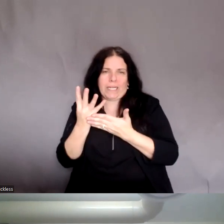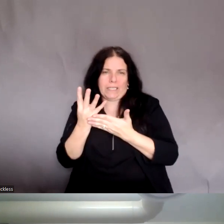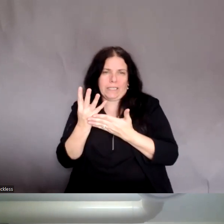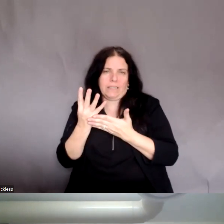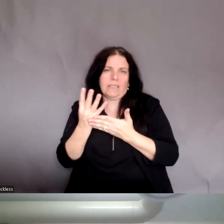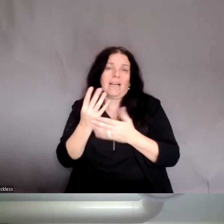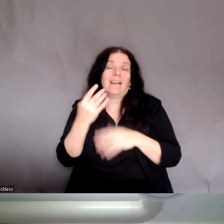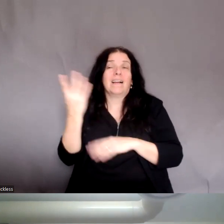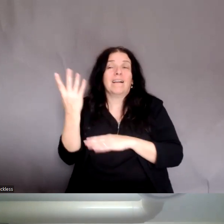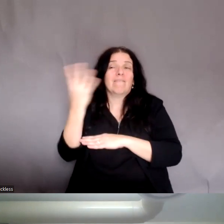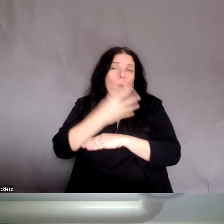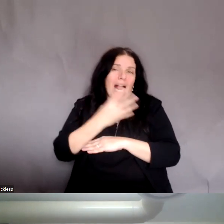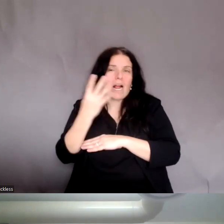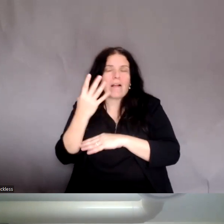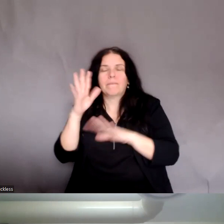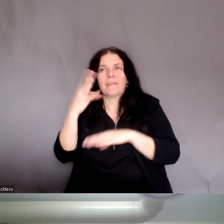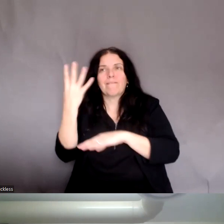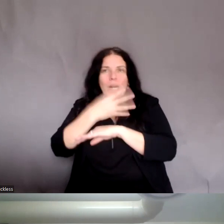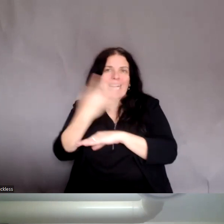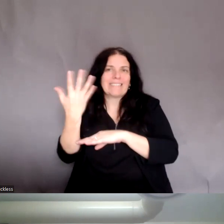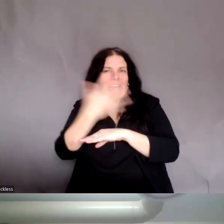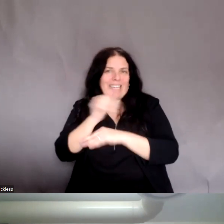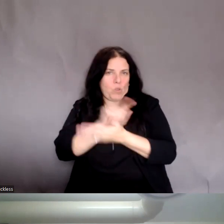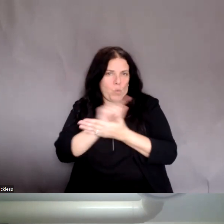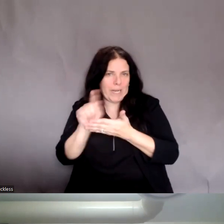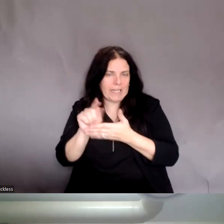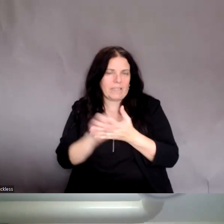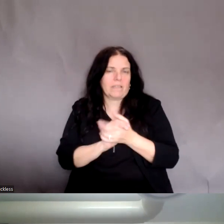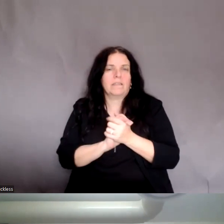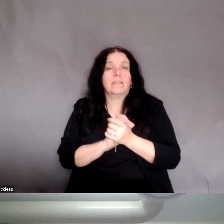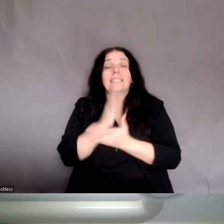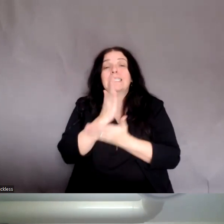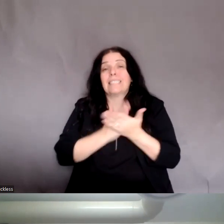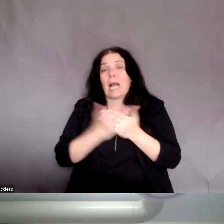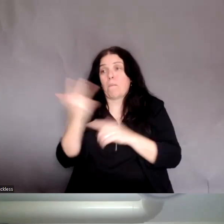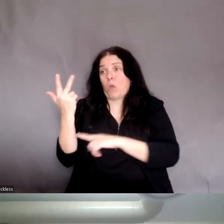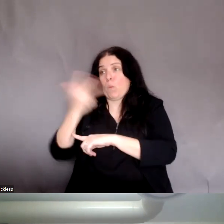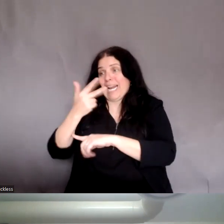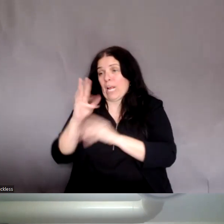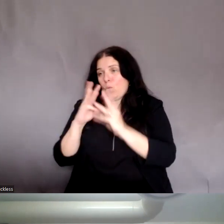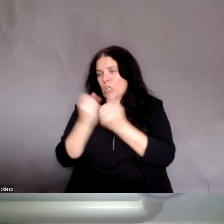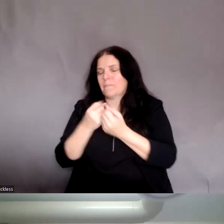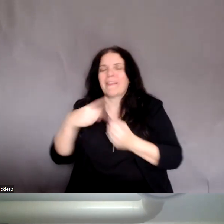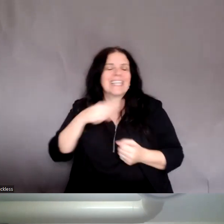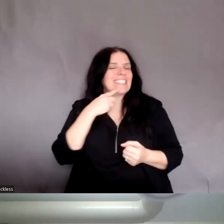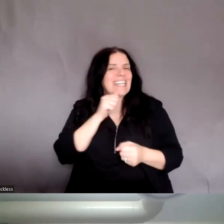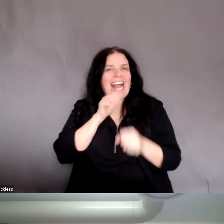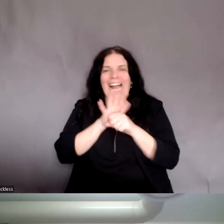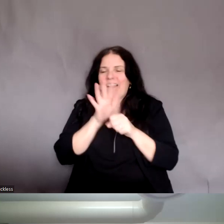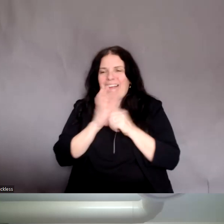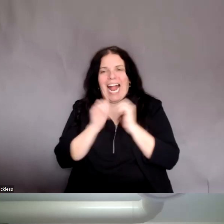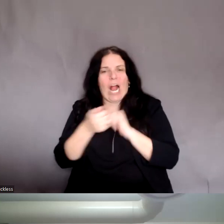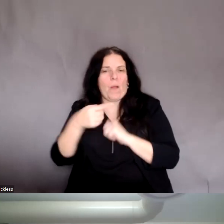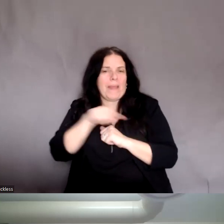like that. So we did have some like 3-day workshops that we were told that's not long enough to benefit. Like how can they